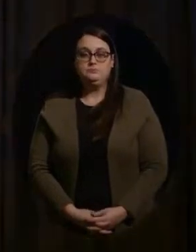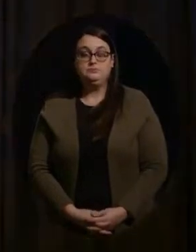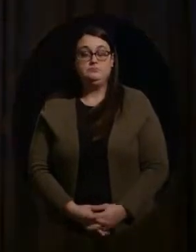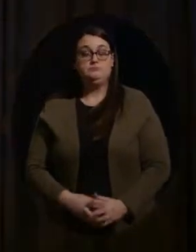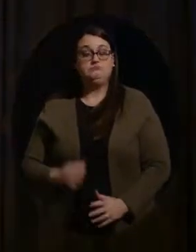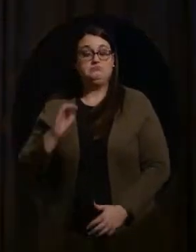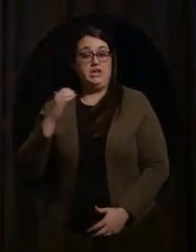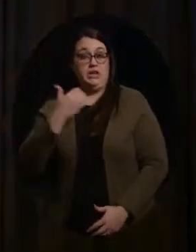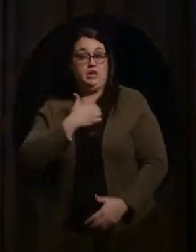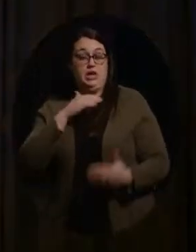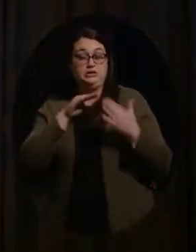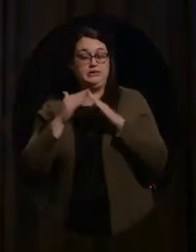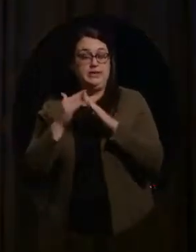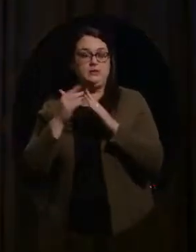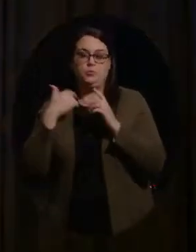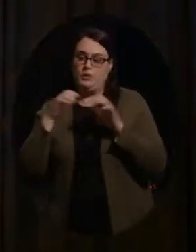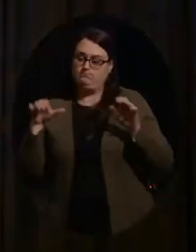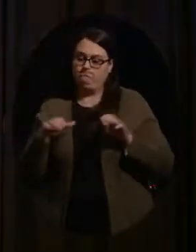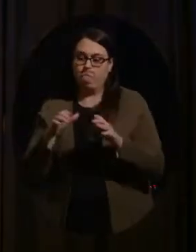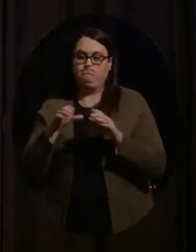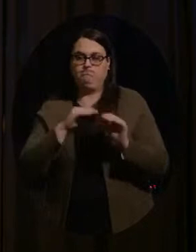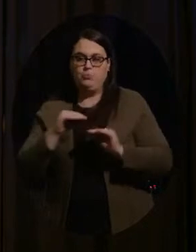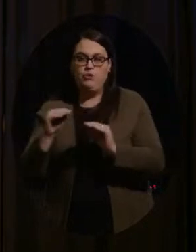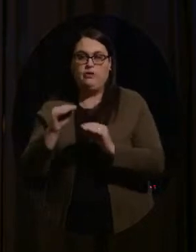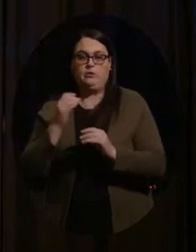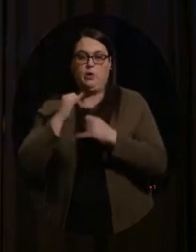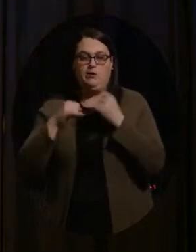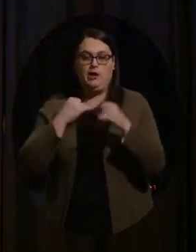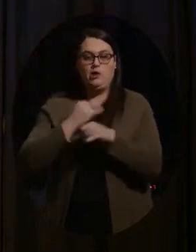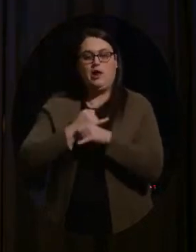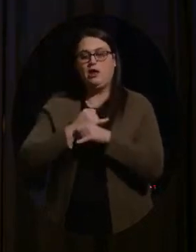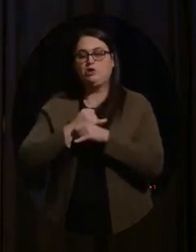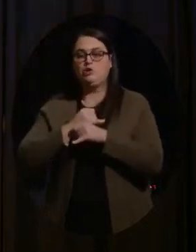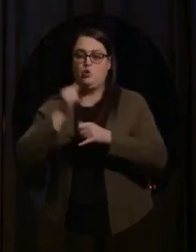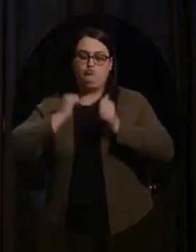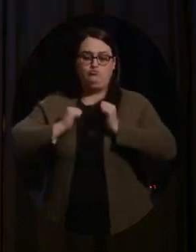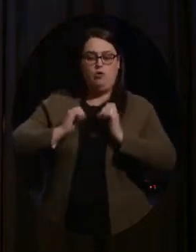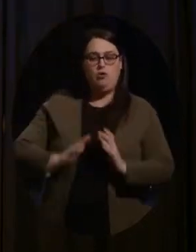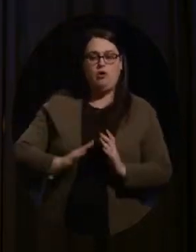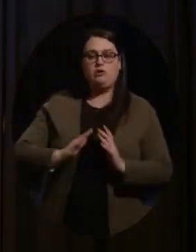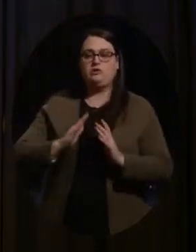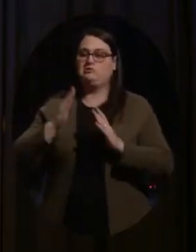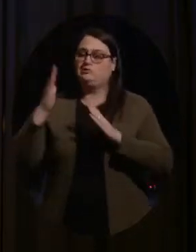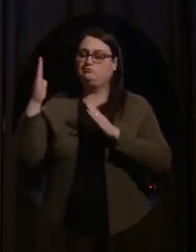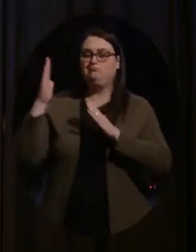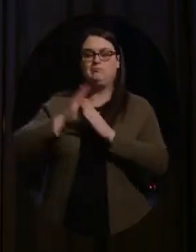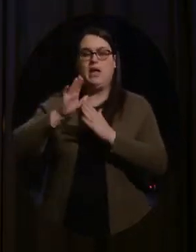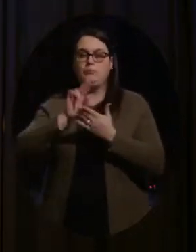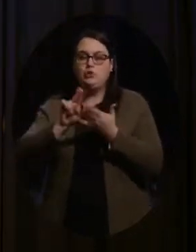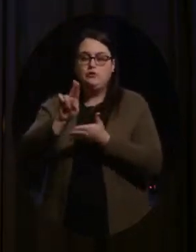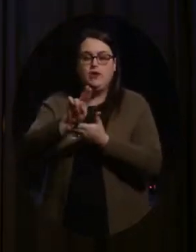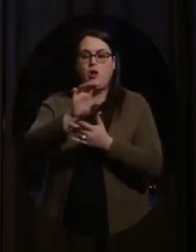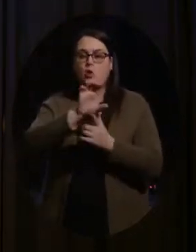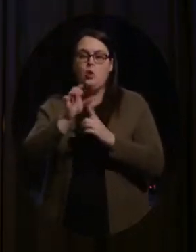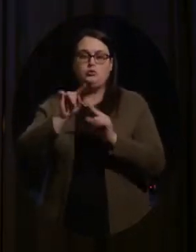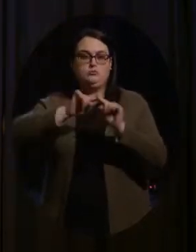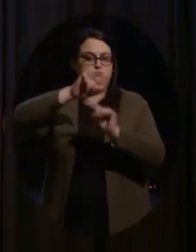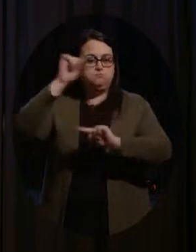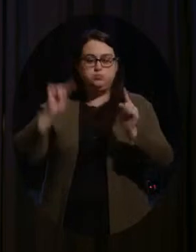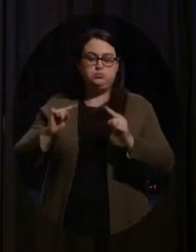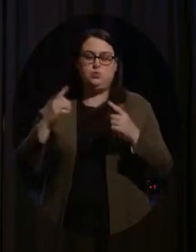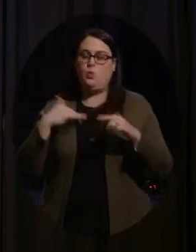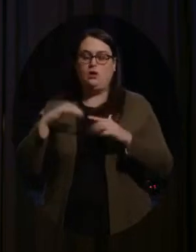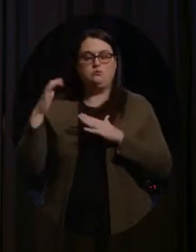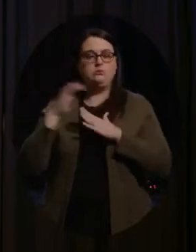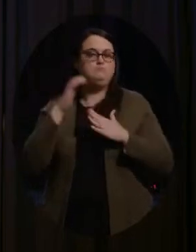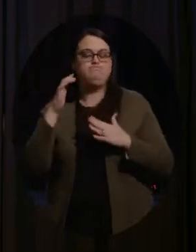Our city is on the move. From internationally renowned artists to top-ranked universities to cultural diversity that is second to